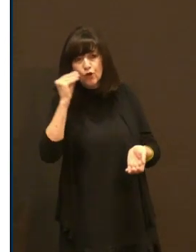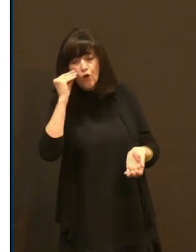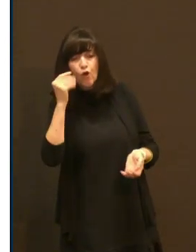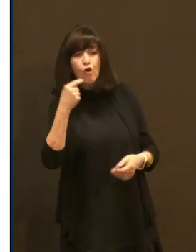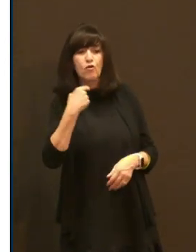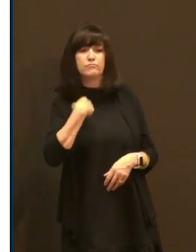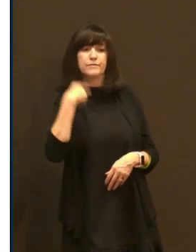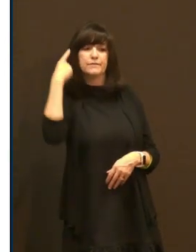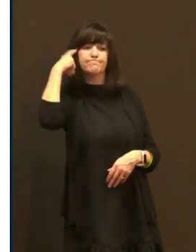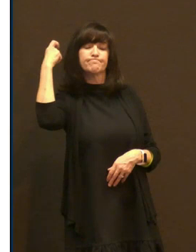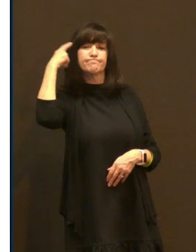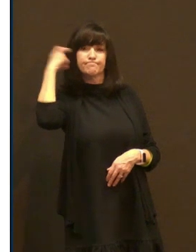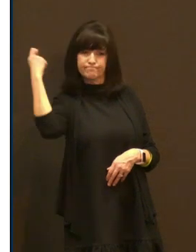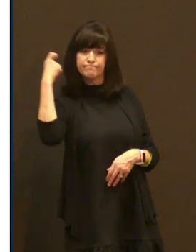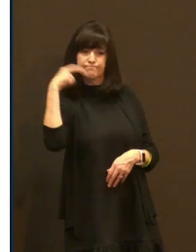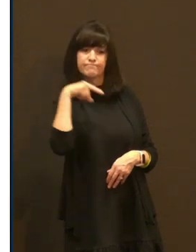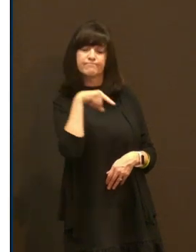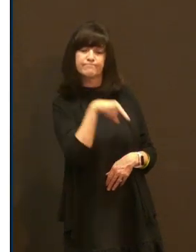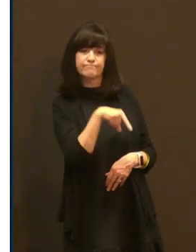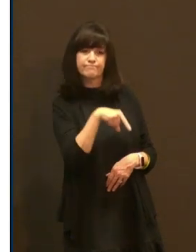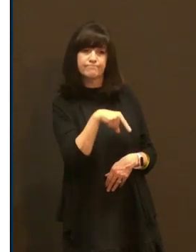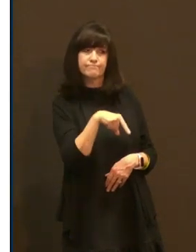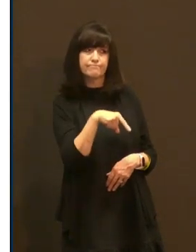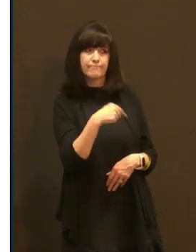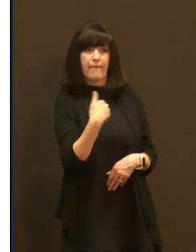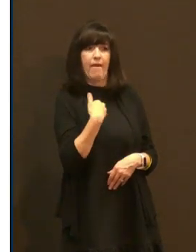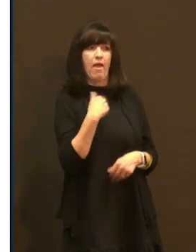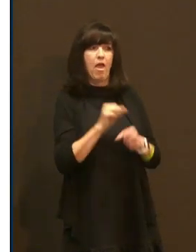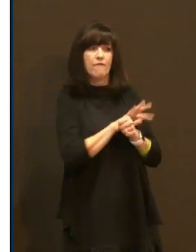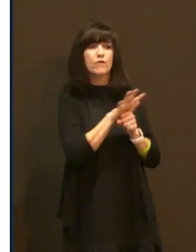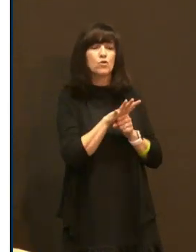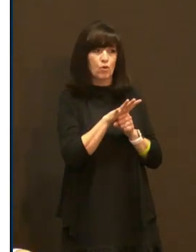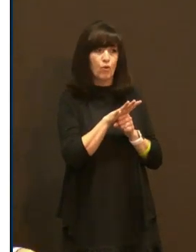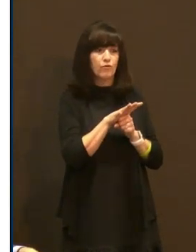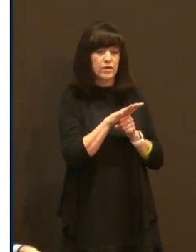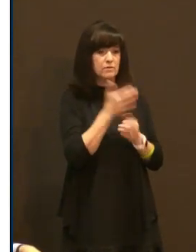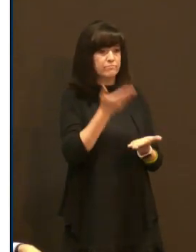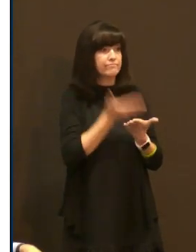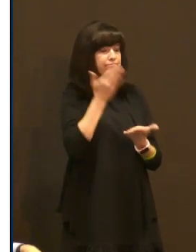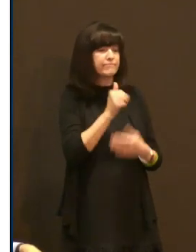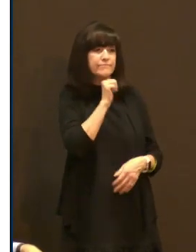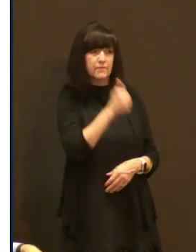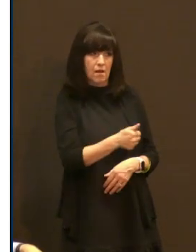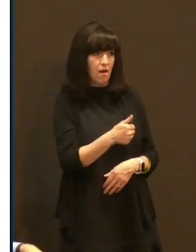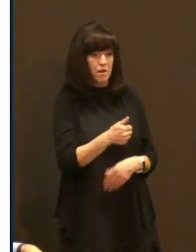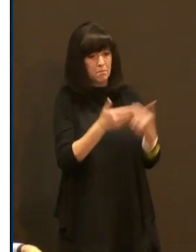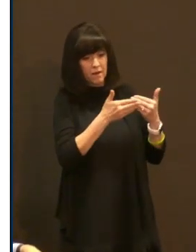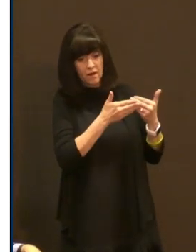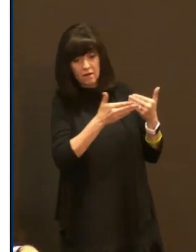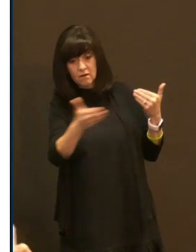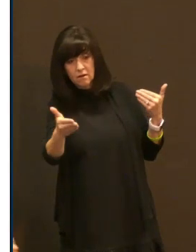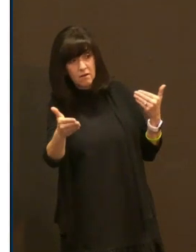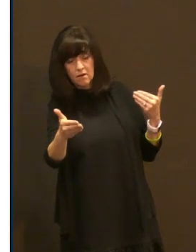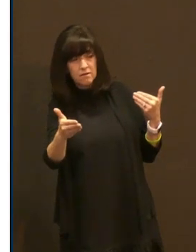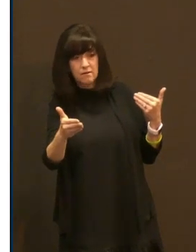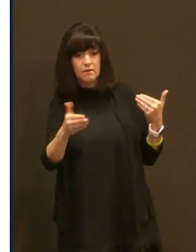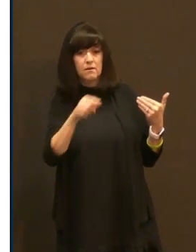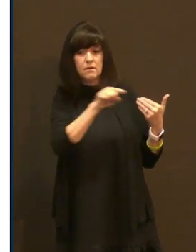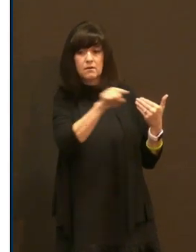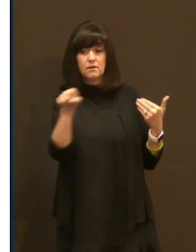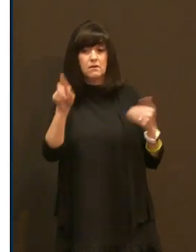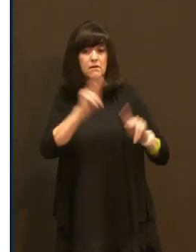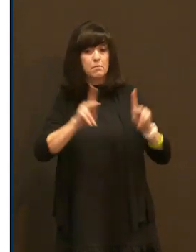their symptoms, that they were positive. But other than that, all of our death cases